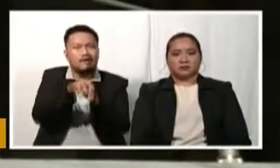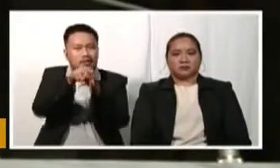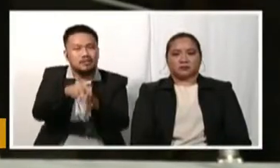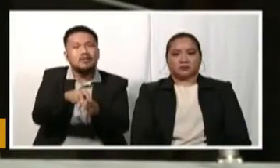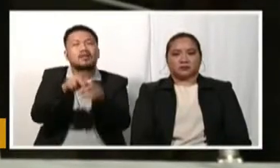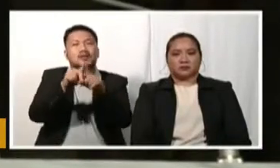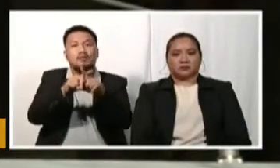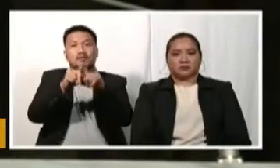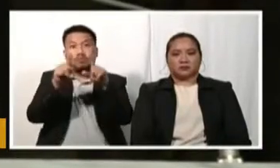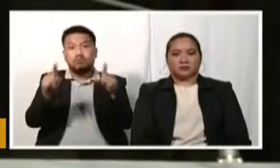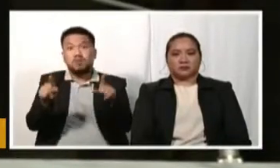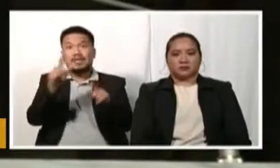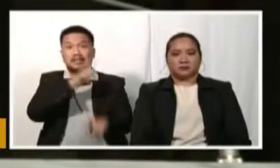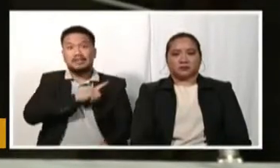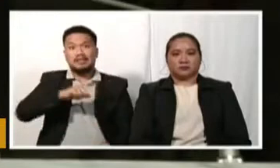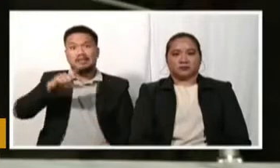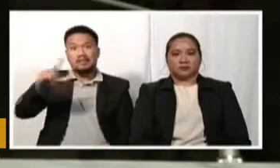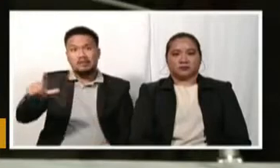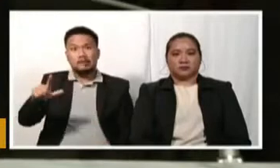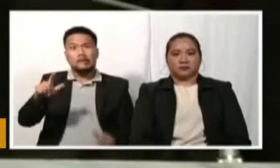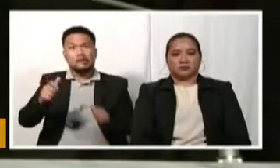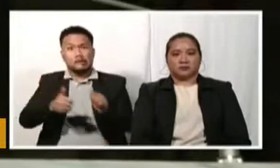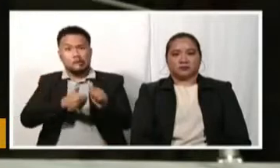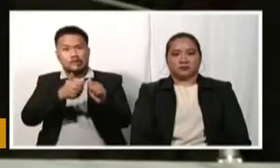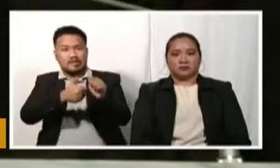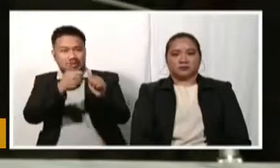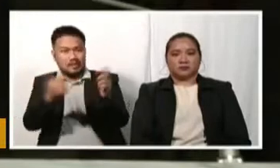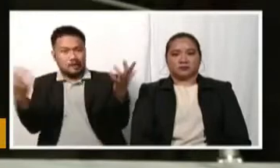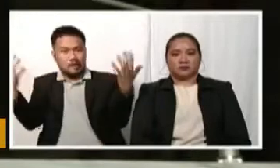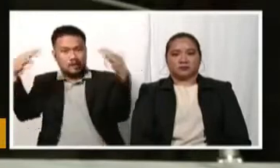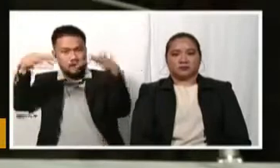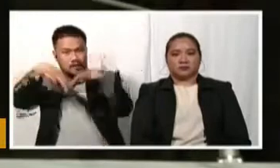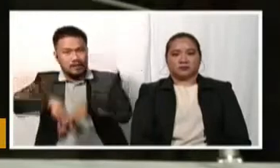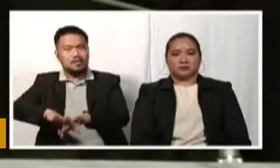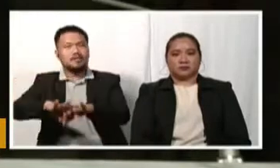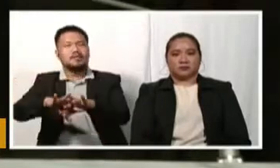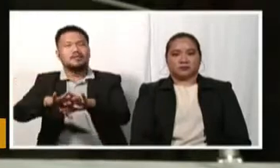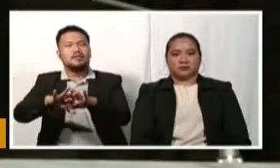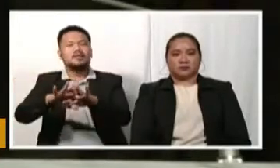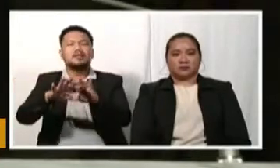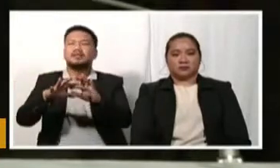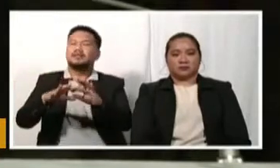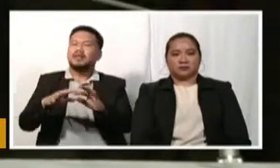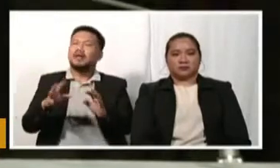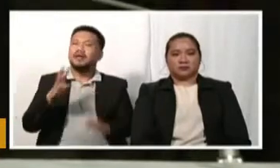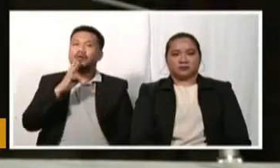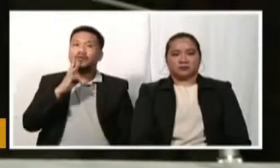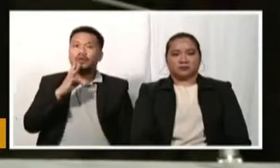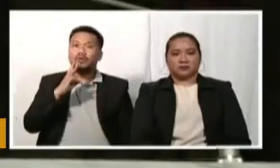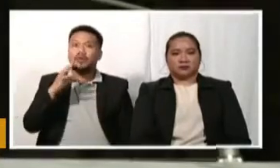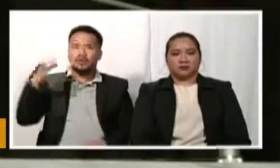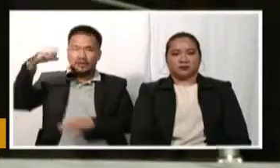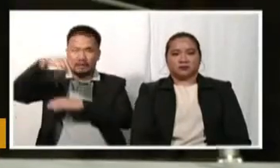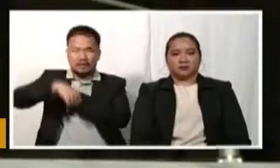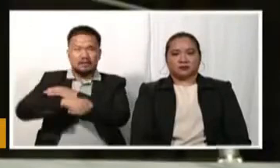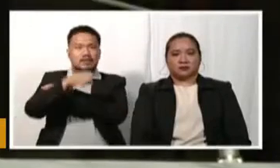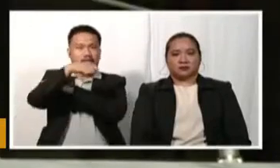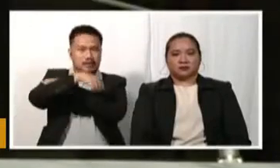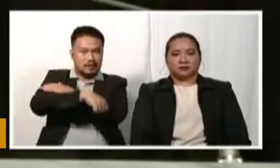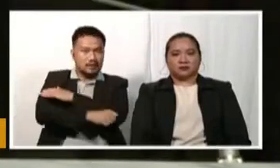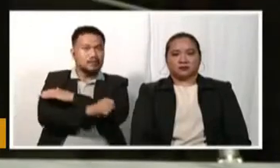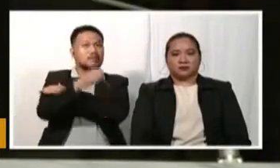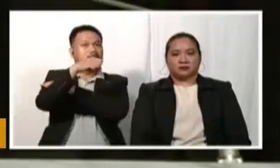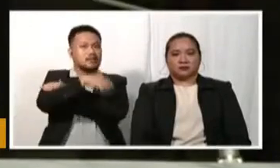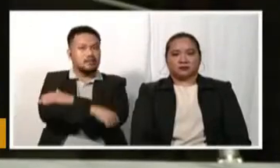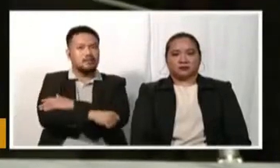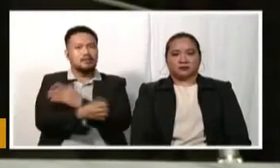the Lord hurled them into its midst. As the water flowed back,